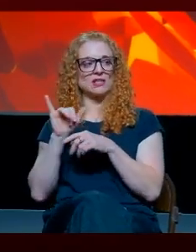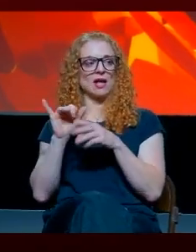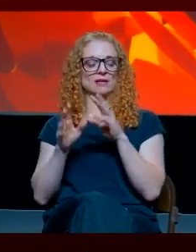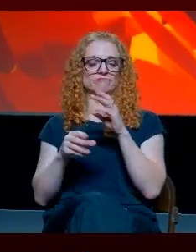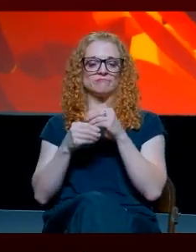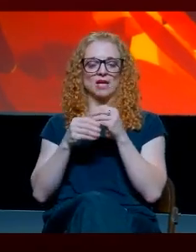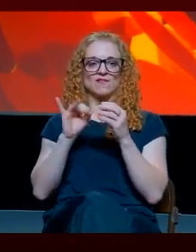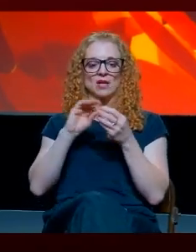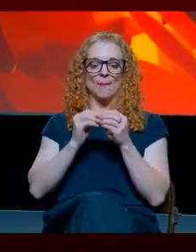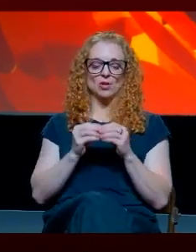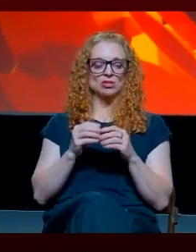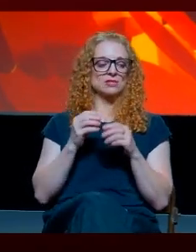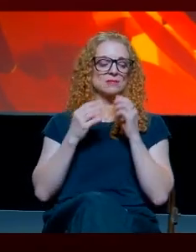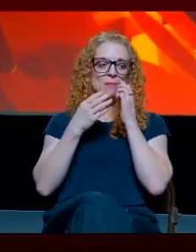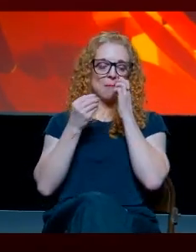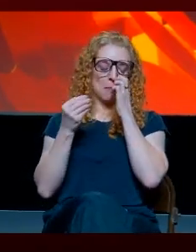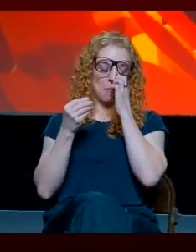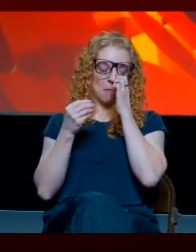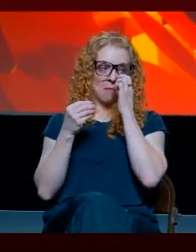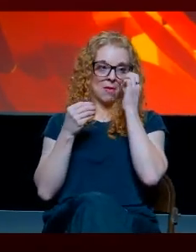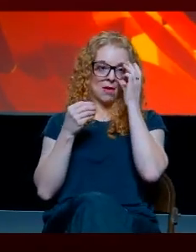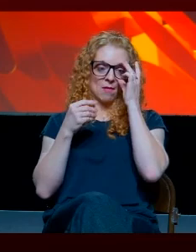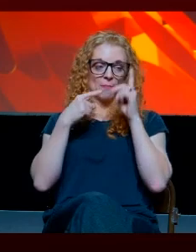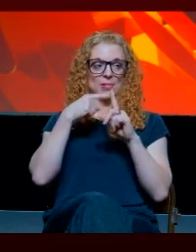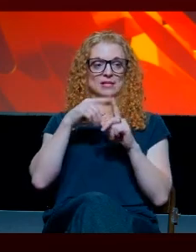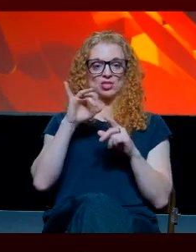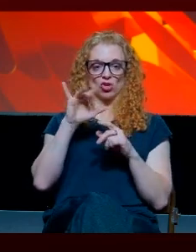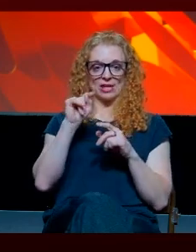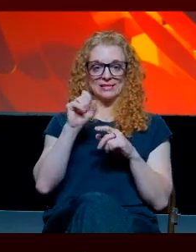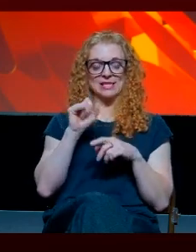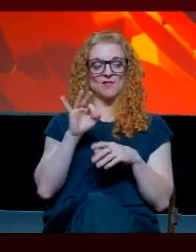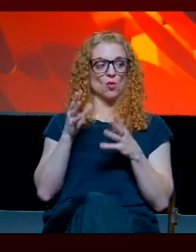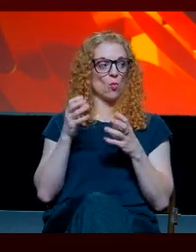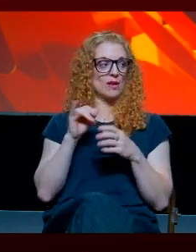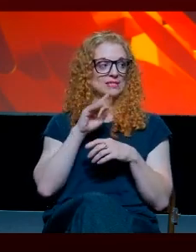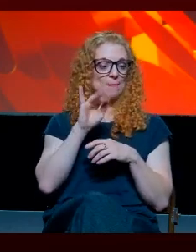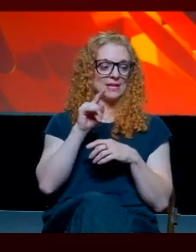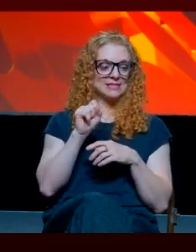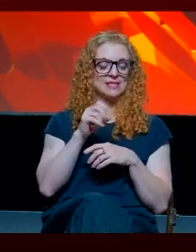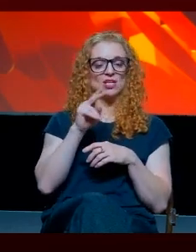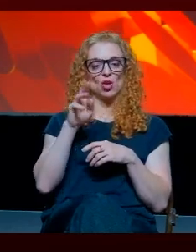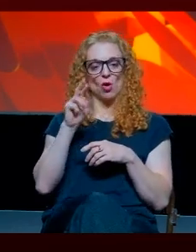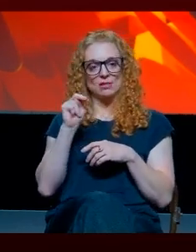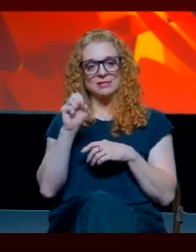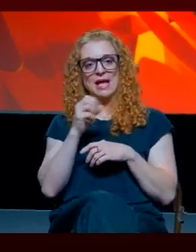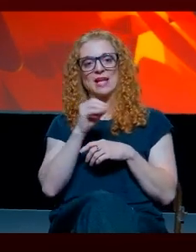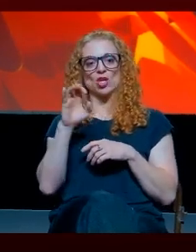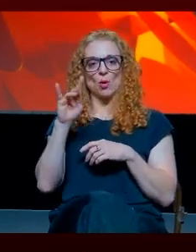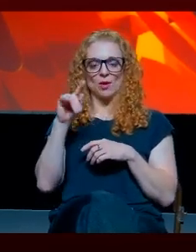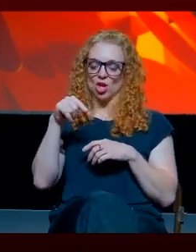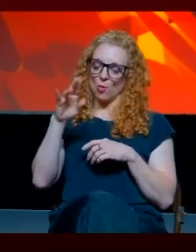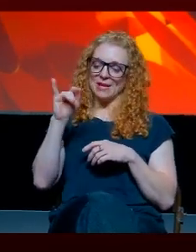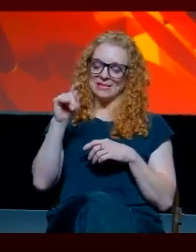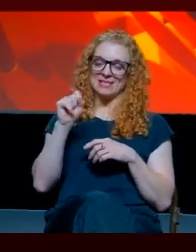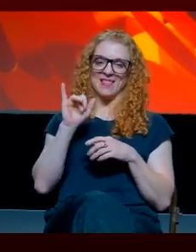numbers, plus circuits. If you want, it's bits, neurons, and qubits as a simple way.